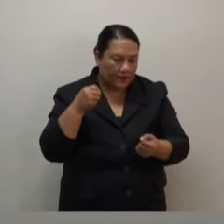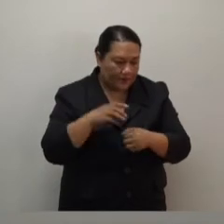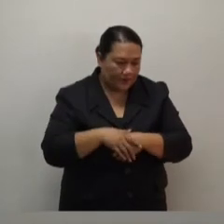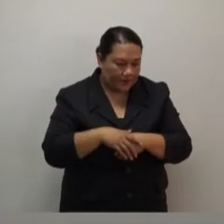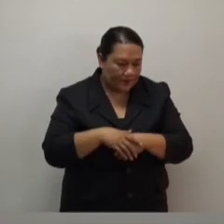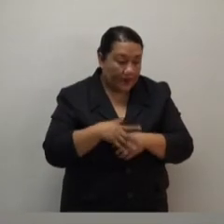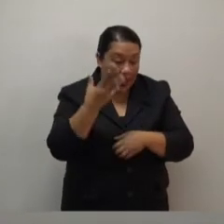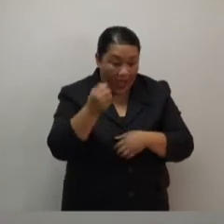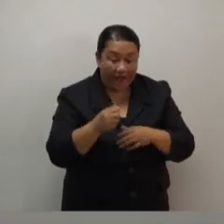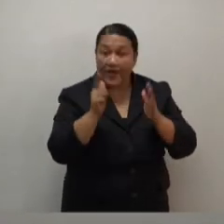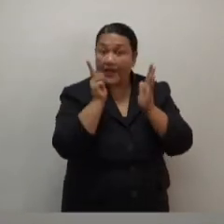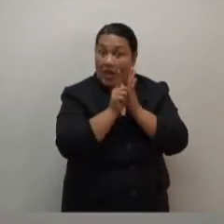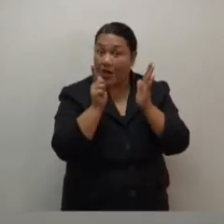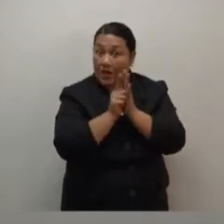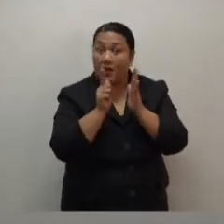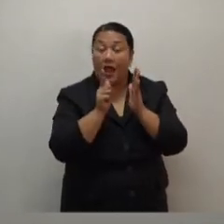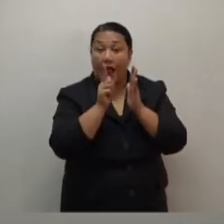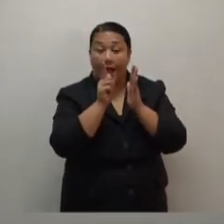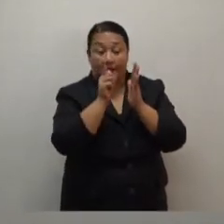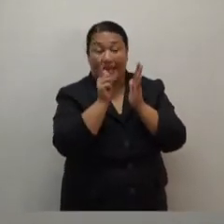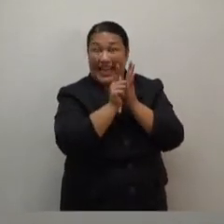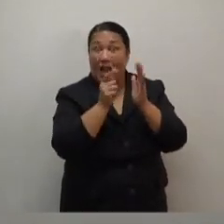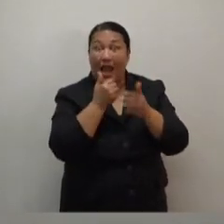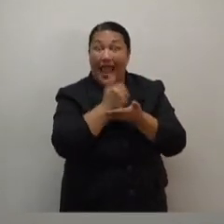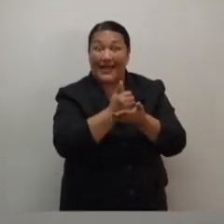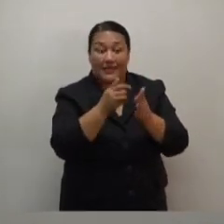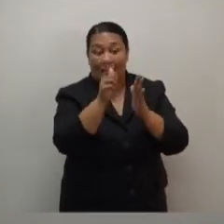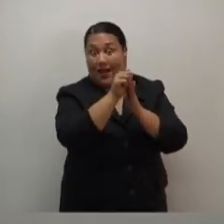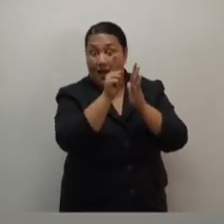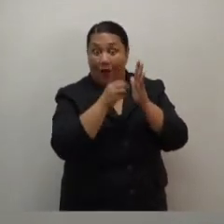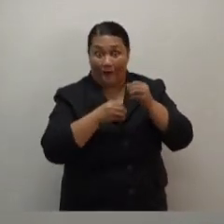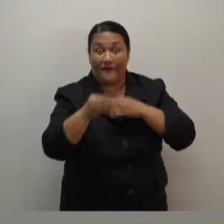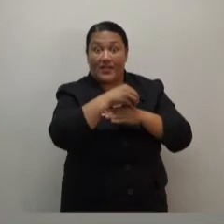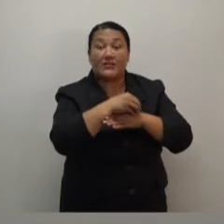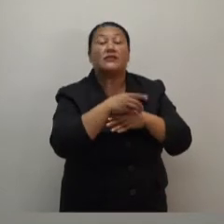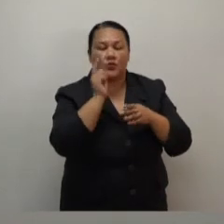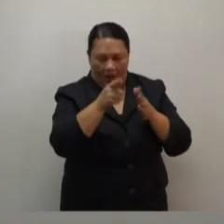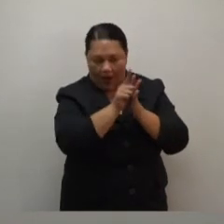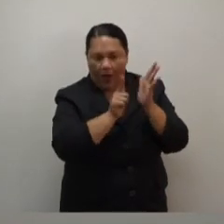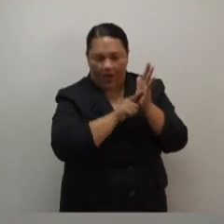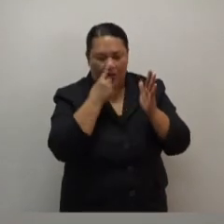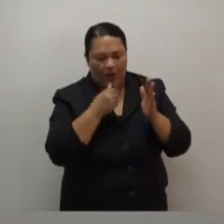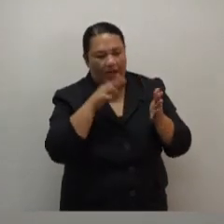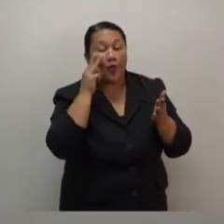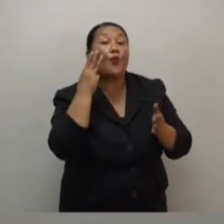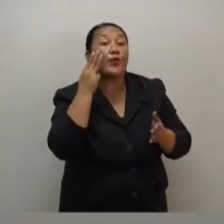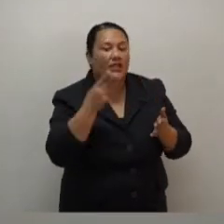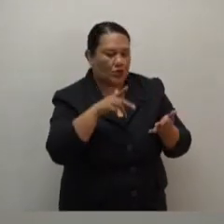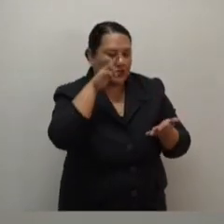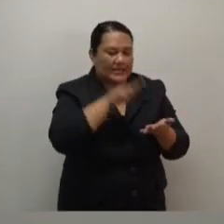lawyers at the legal aid offices. Legal aid offices, a number of offices throughout Fiji. You can go there, they can witness your signature, of course, at